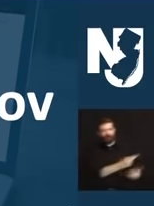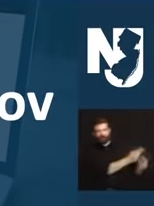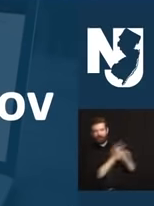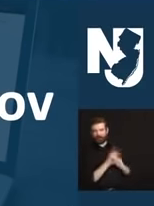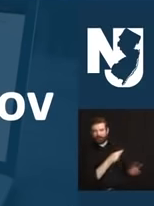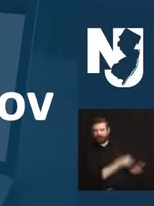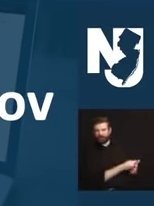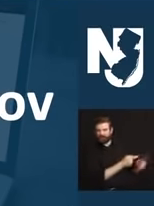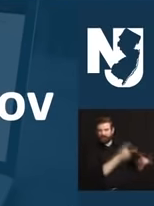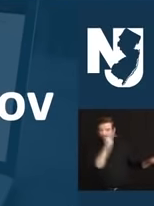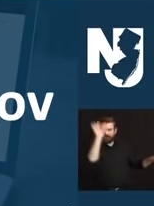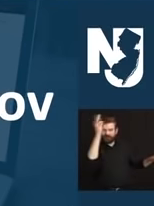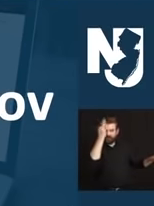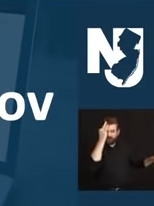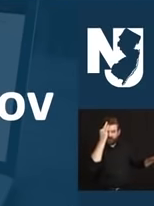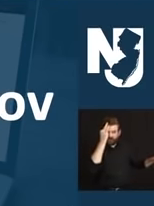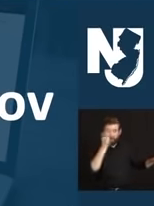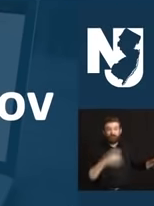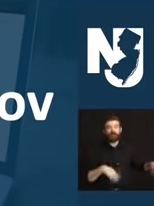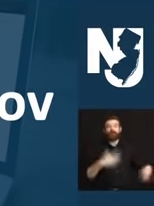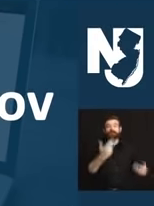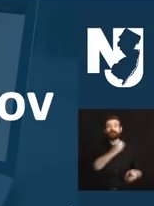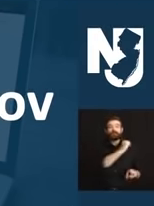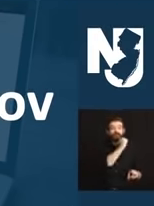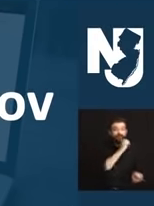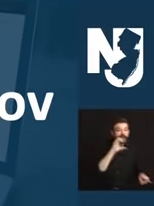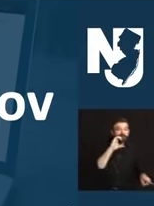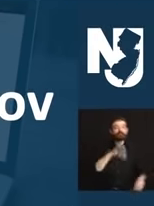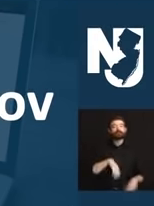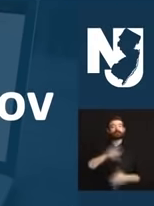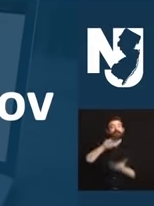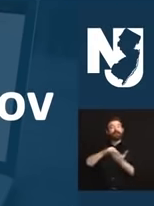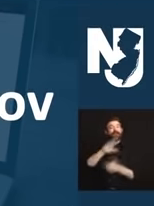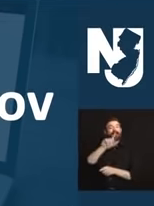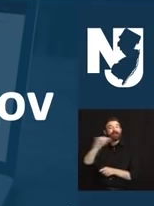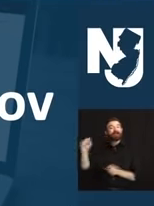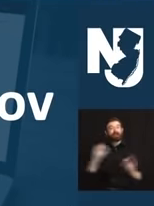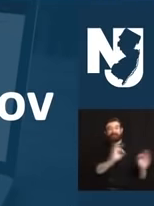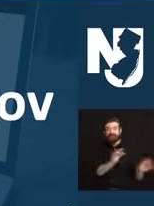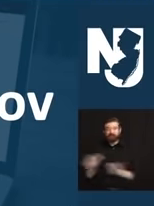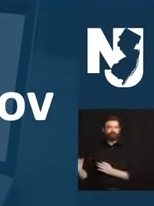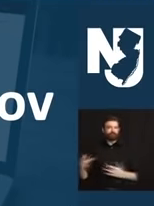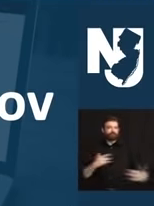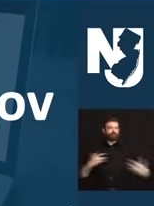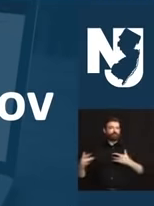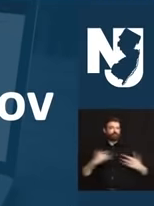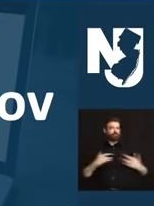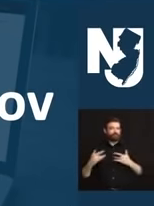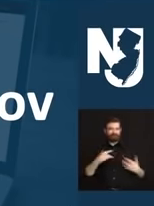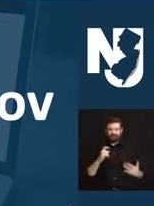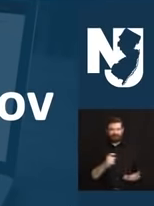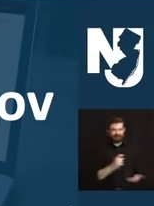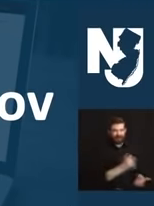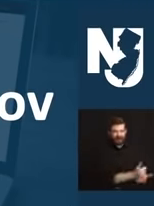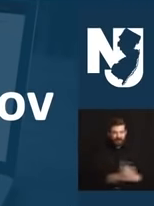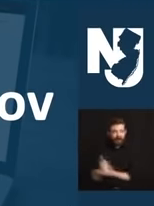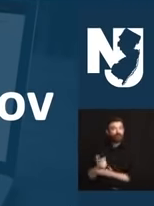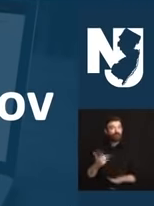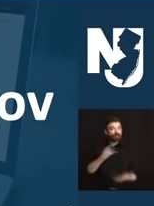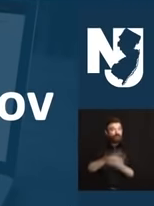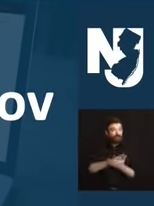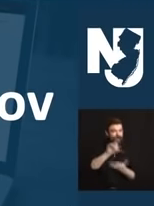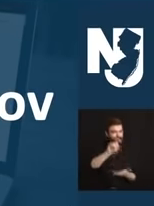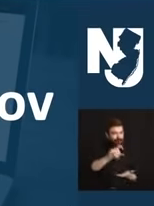families. I care about how we are going to fund our schools. I care about how we are going to provide services to the most